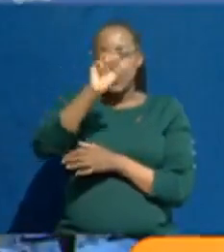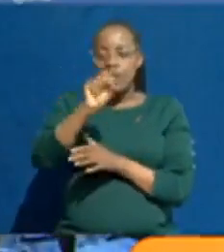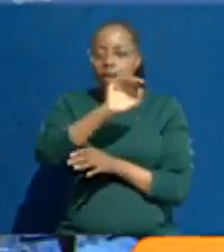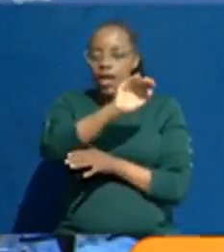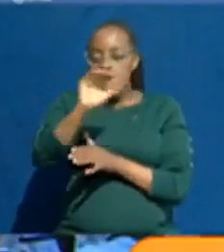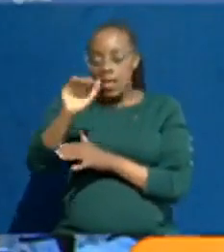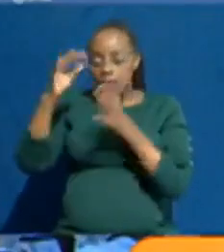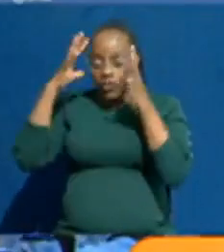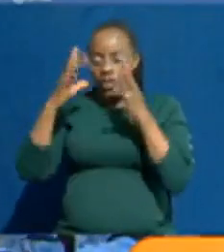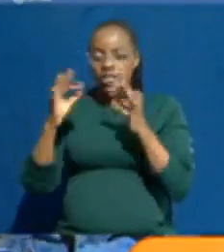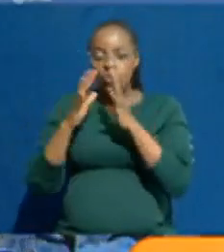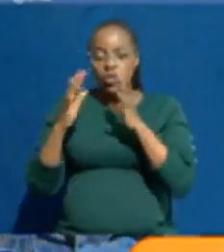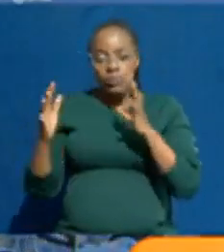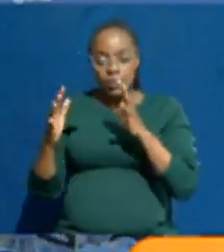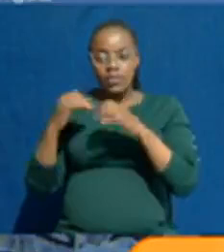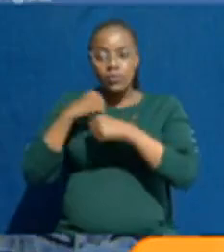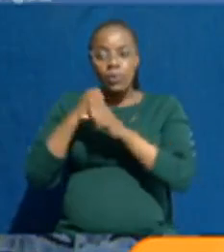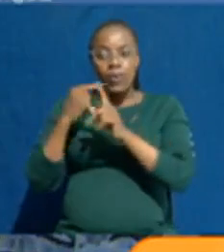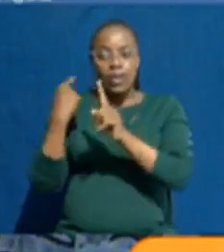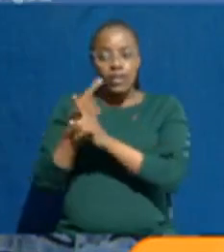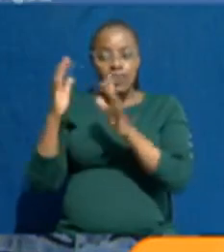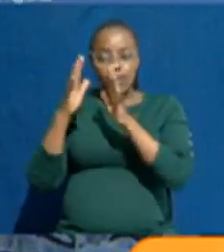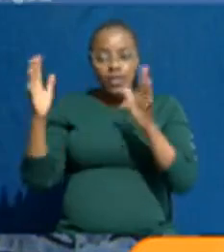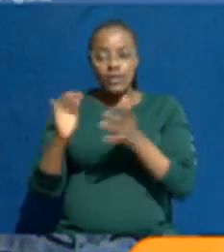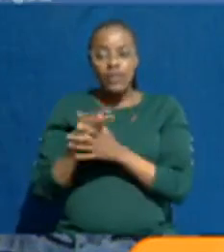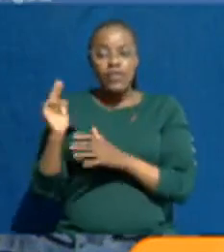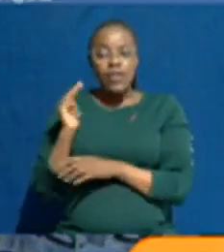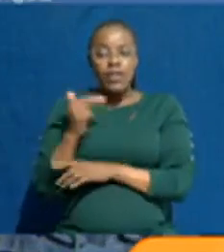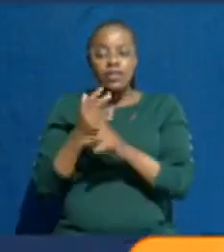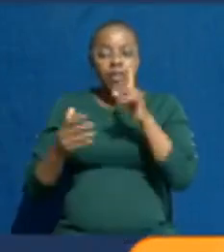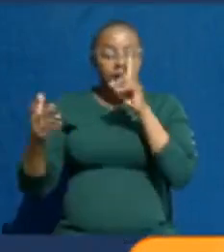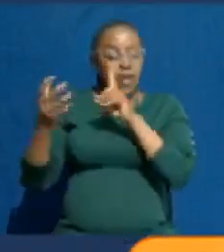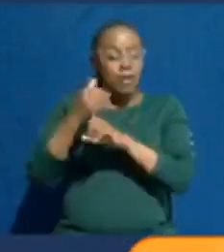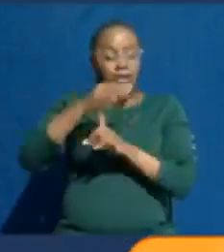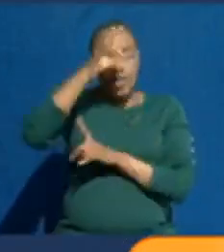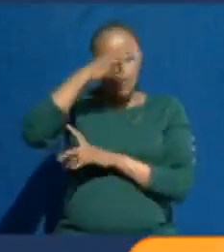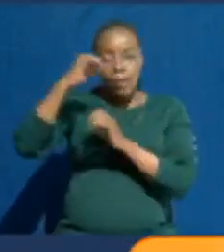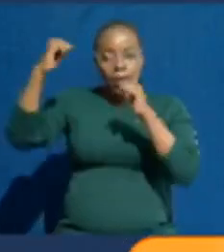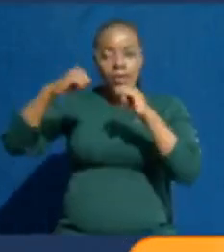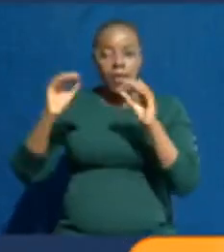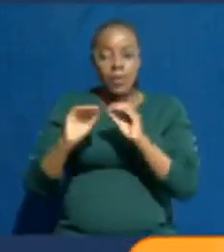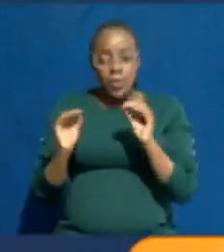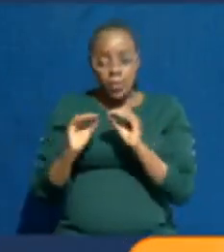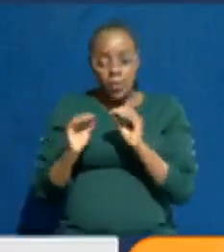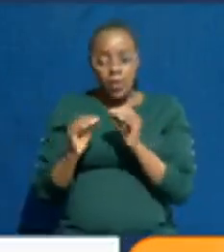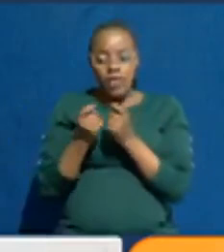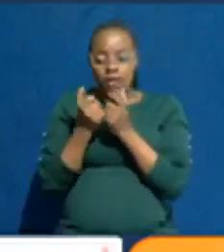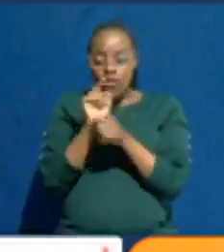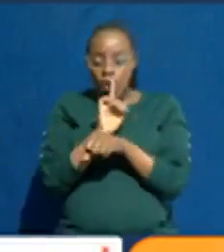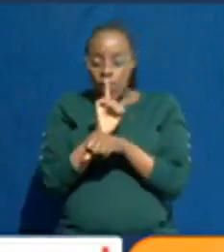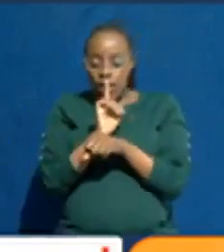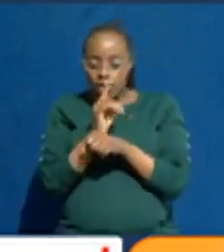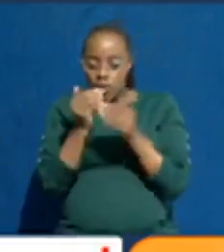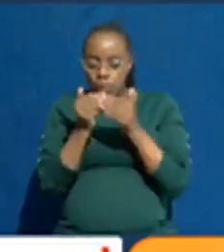decisions to make a difference. We are miles from the goals of the Paris Agreement and minutes to midnight for the